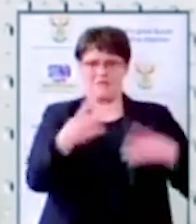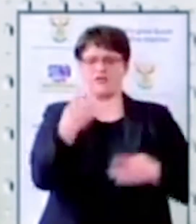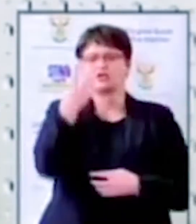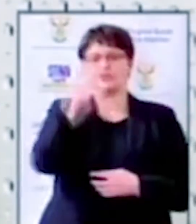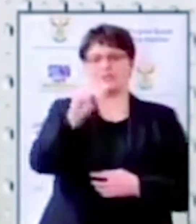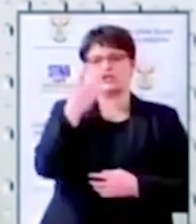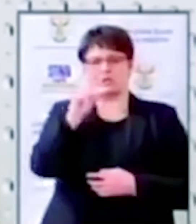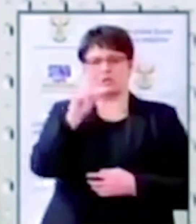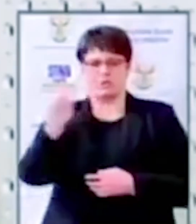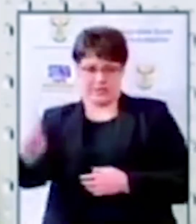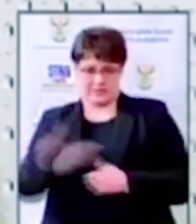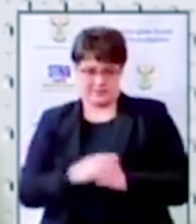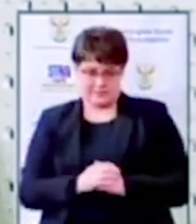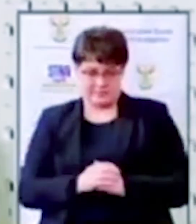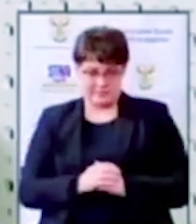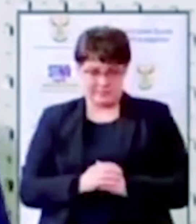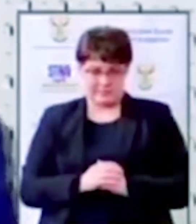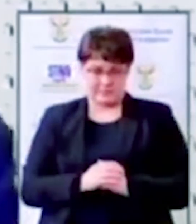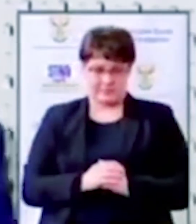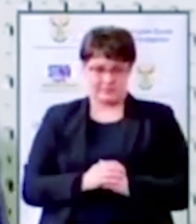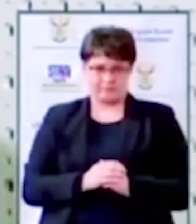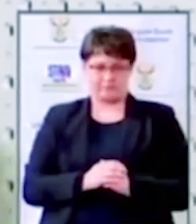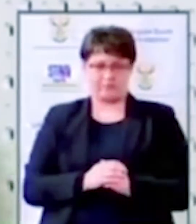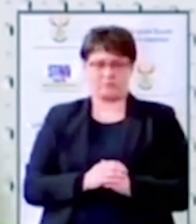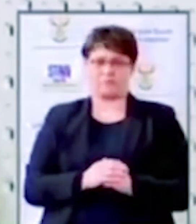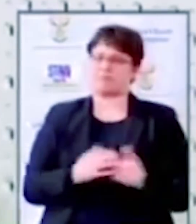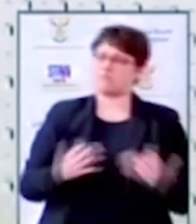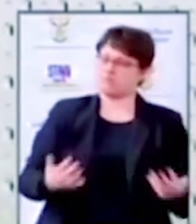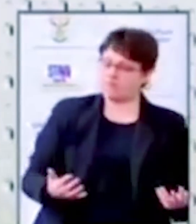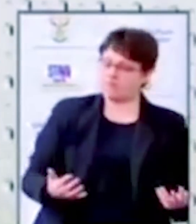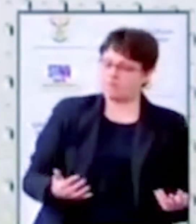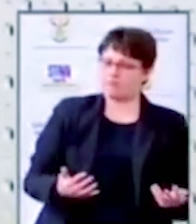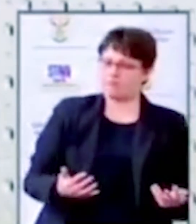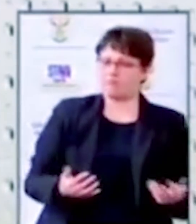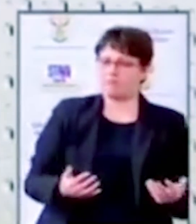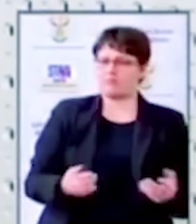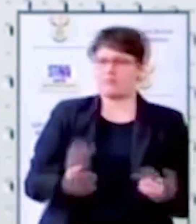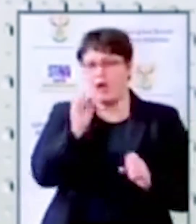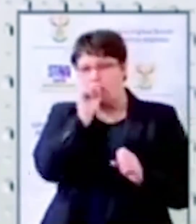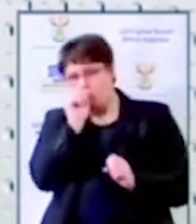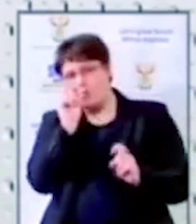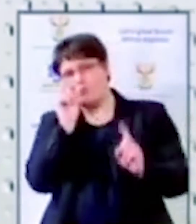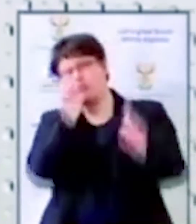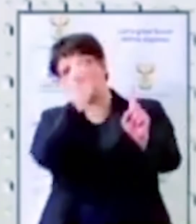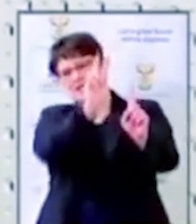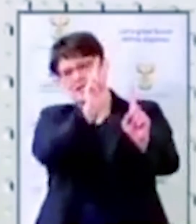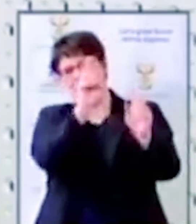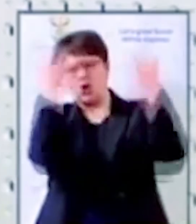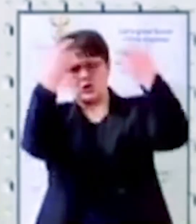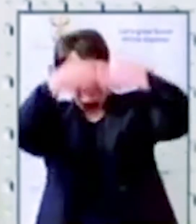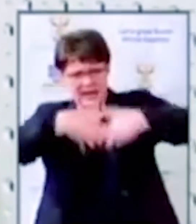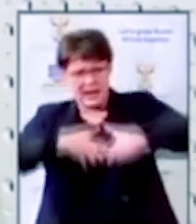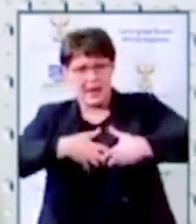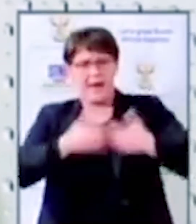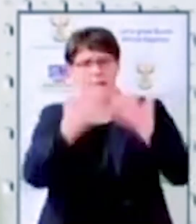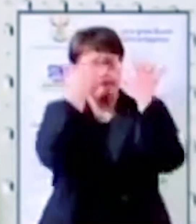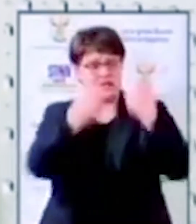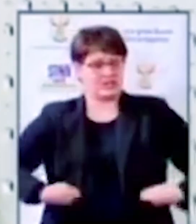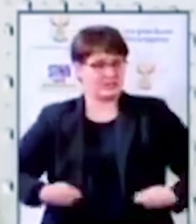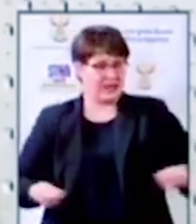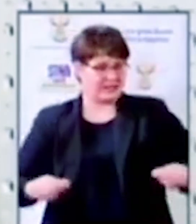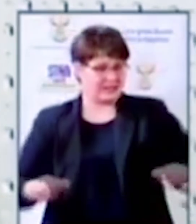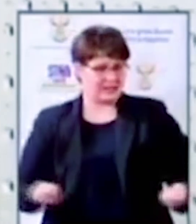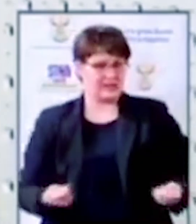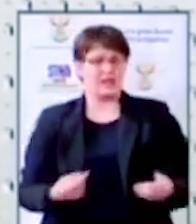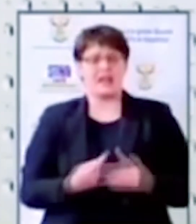2021. Honorable members, projected total consolidated budget spending, including